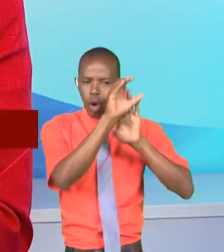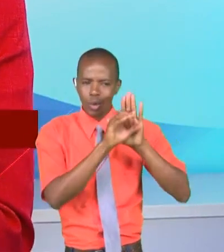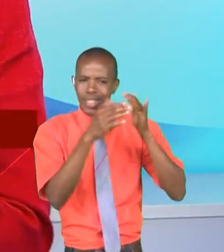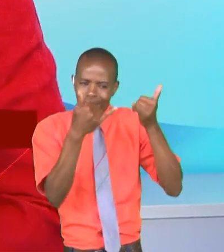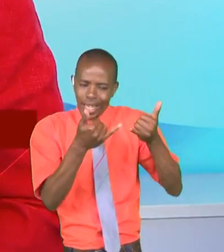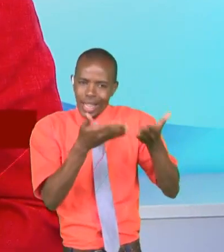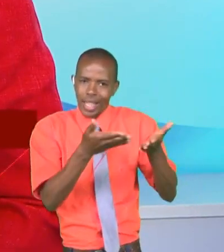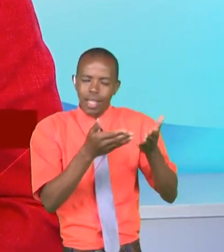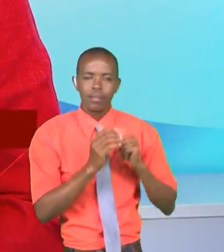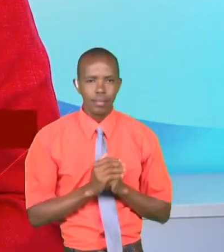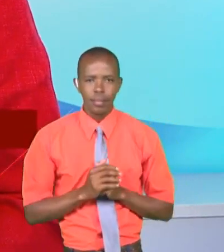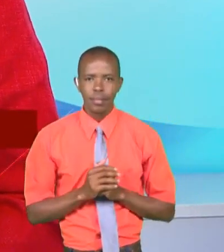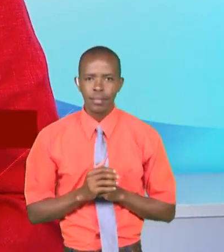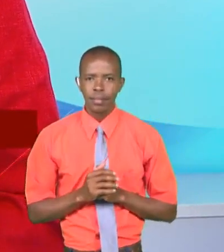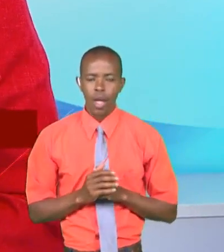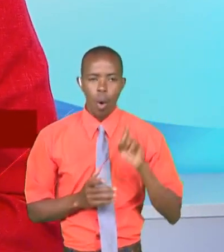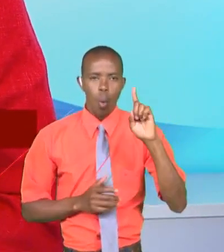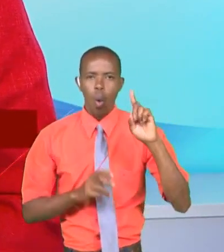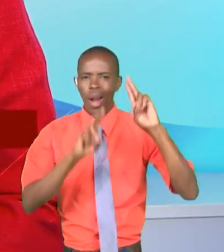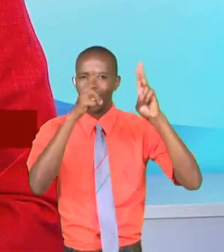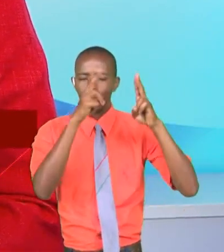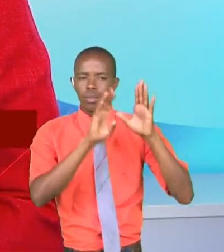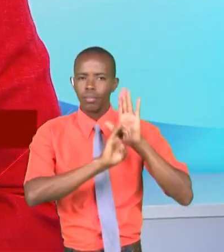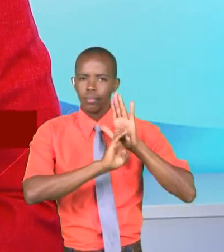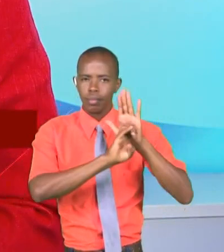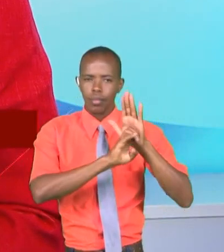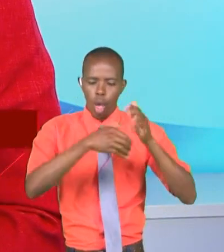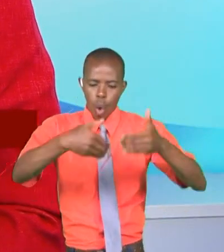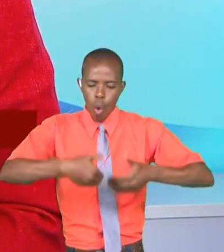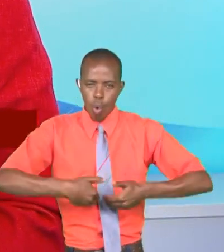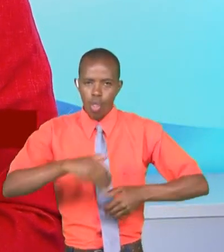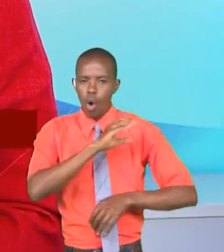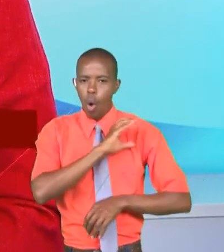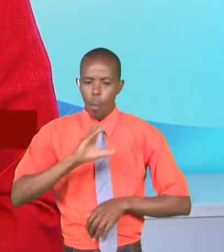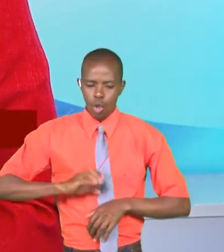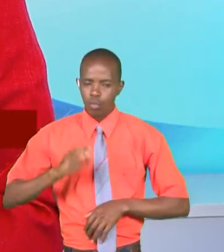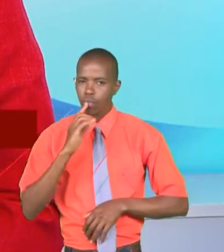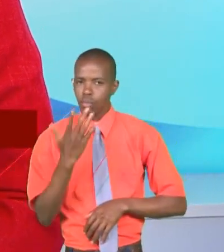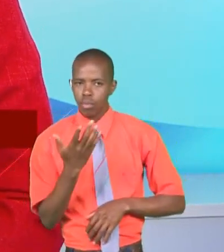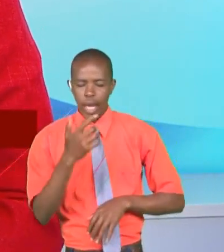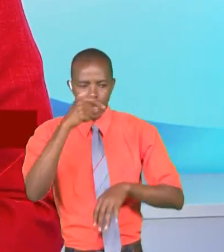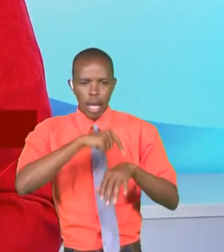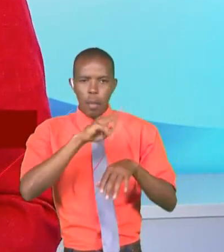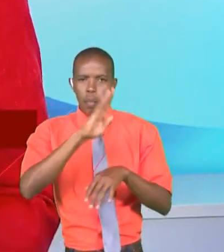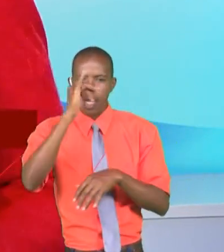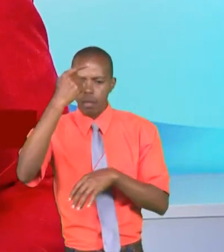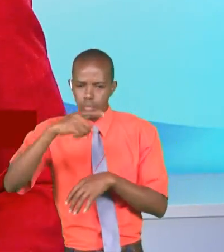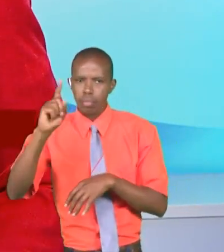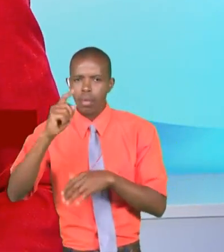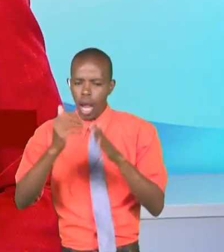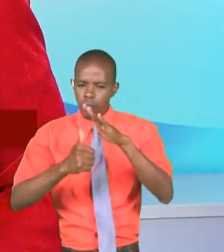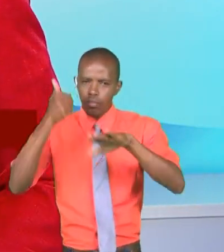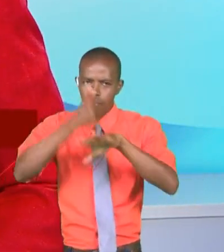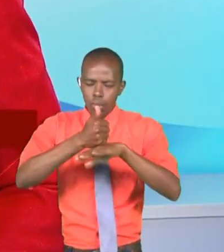as it is, as we have it. One of the issues, for example, the Youth Commission. They are saying once this BBI passes, we will establish